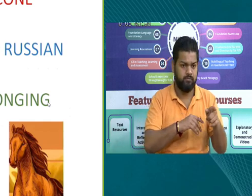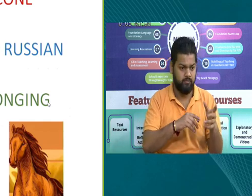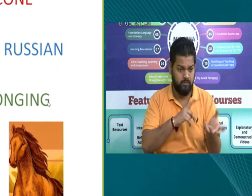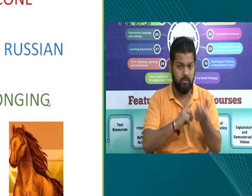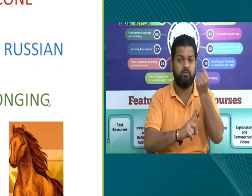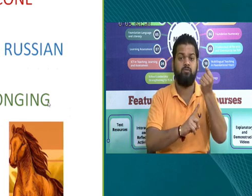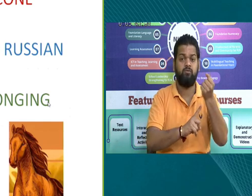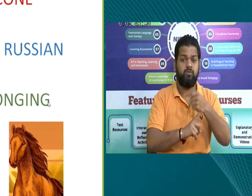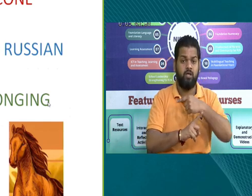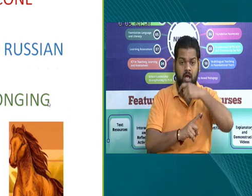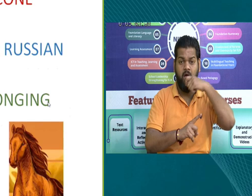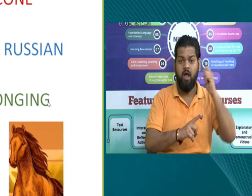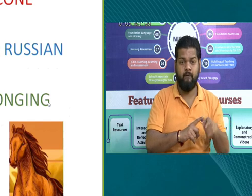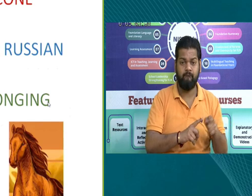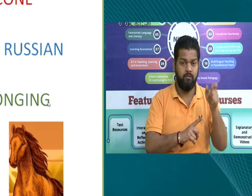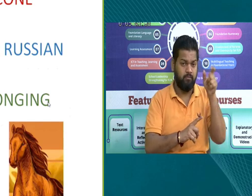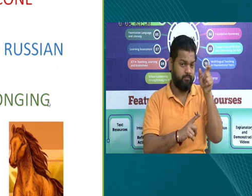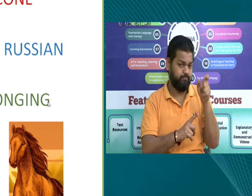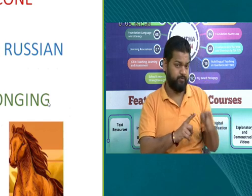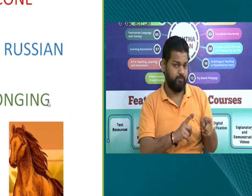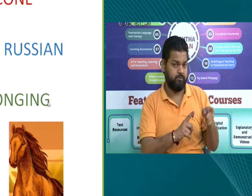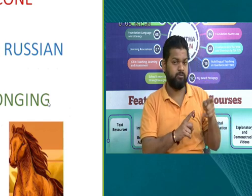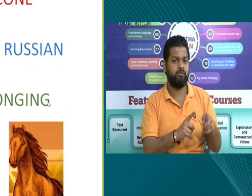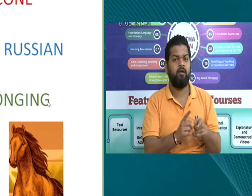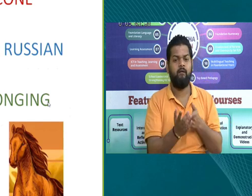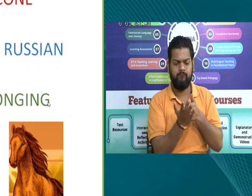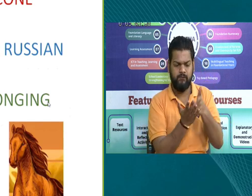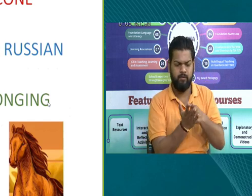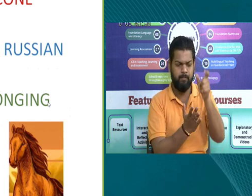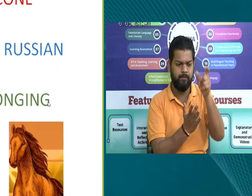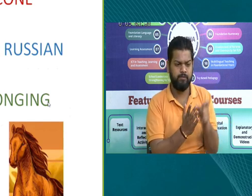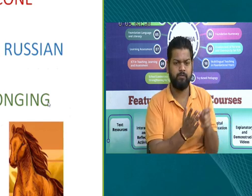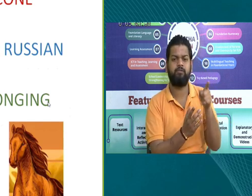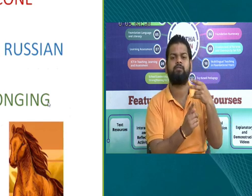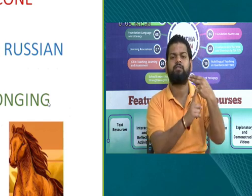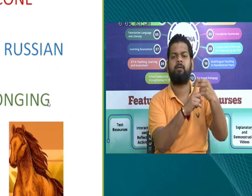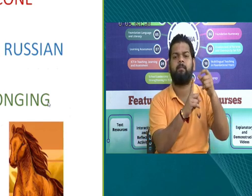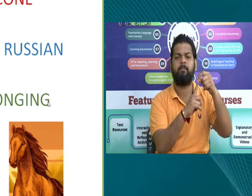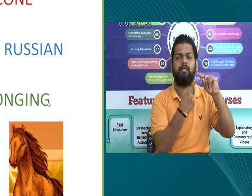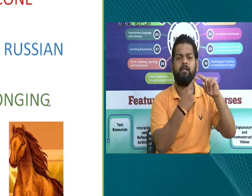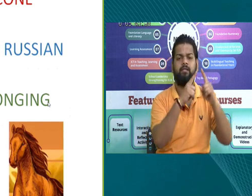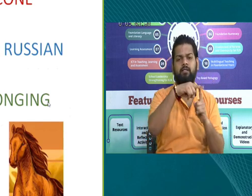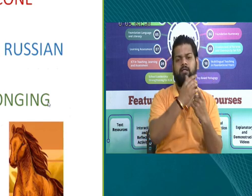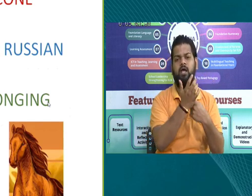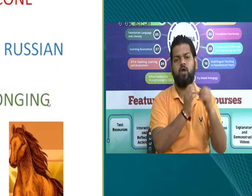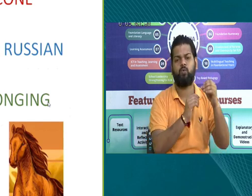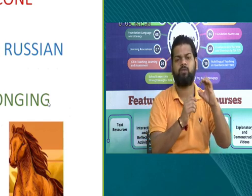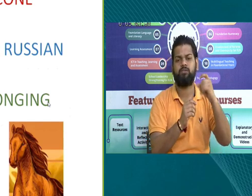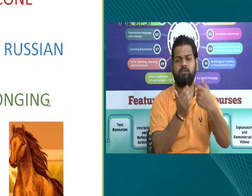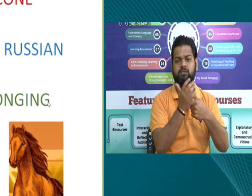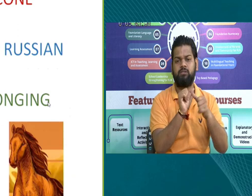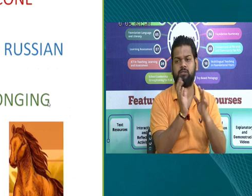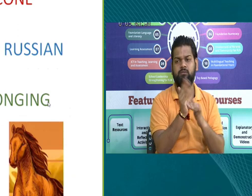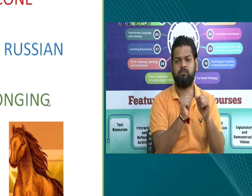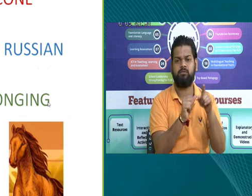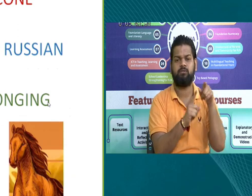168-year-old Russian farmer called Petrovich Gregorovich, an egg laid